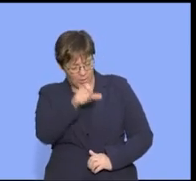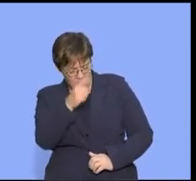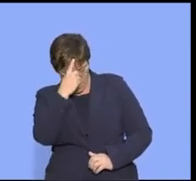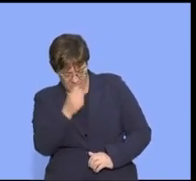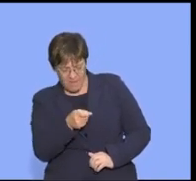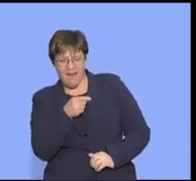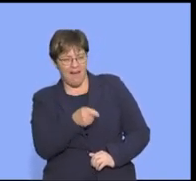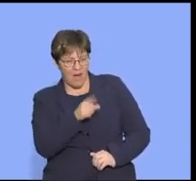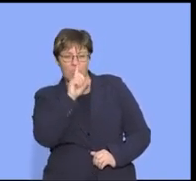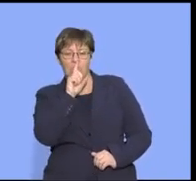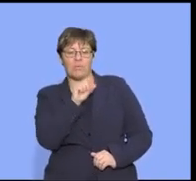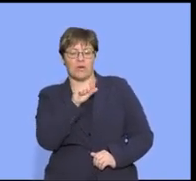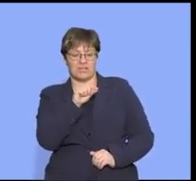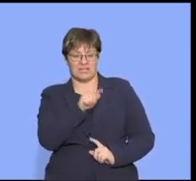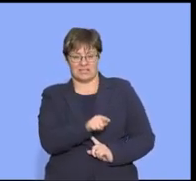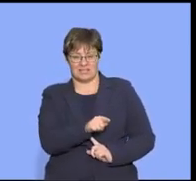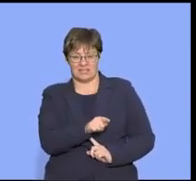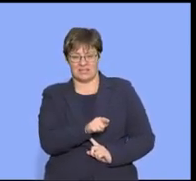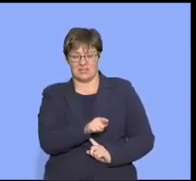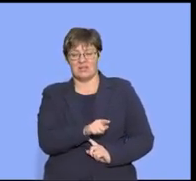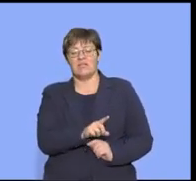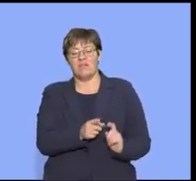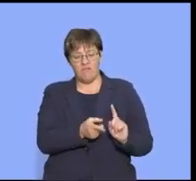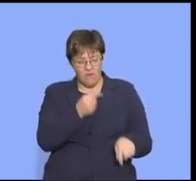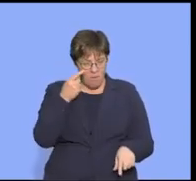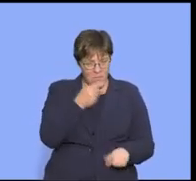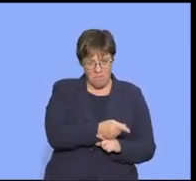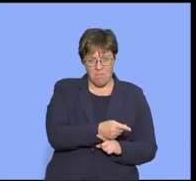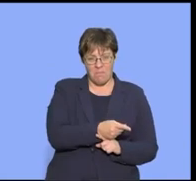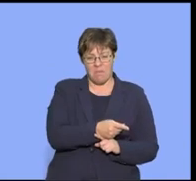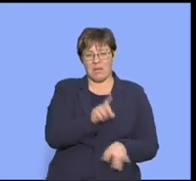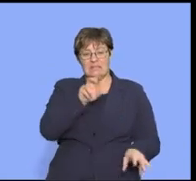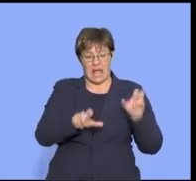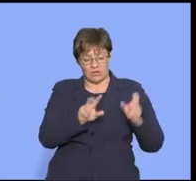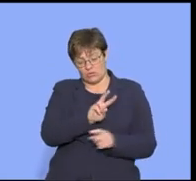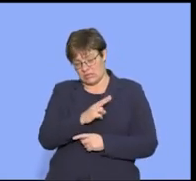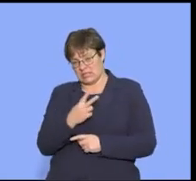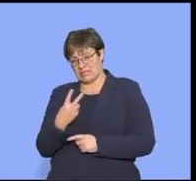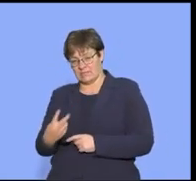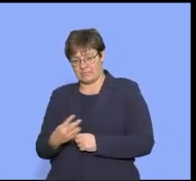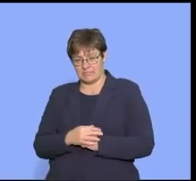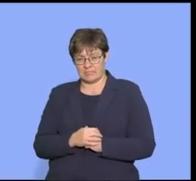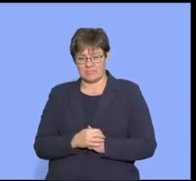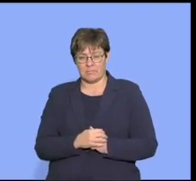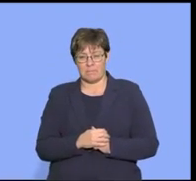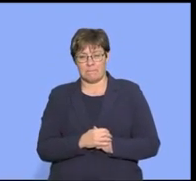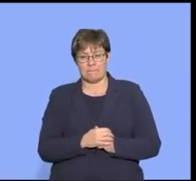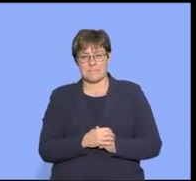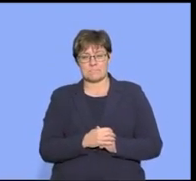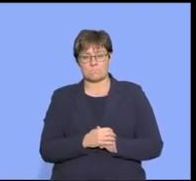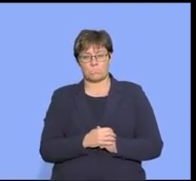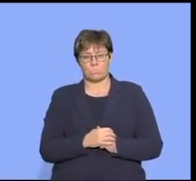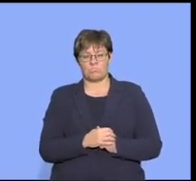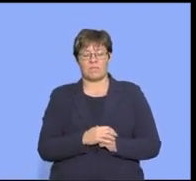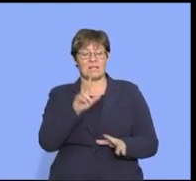believe, that birds evolved from dinosaurs. In